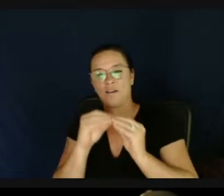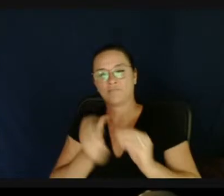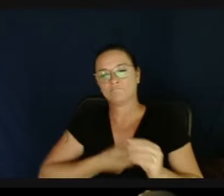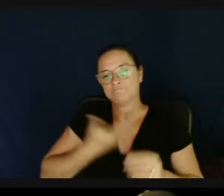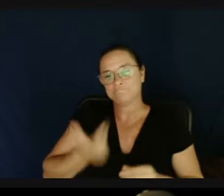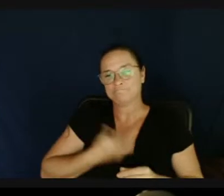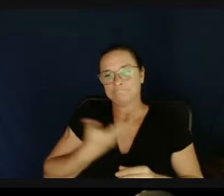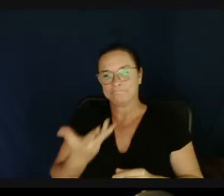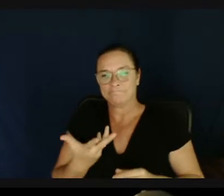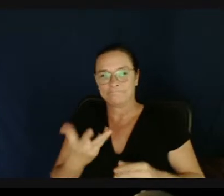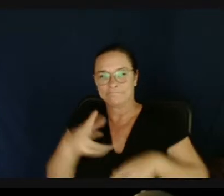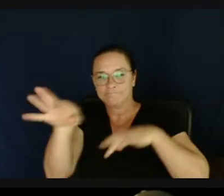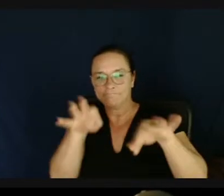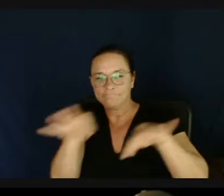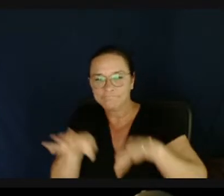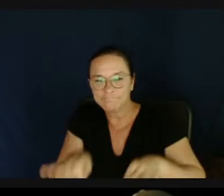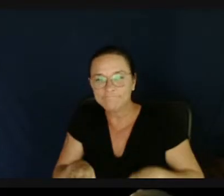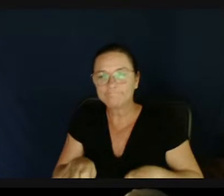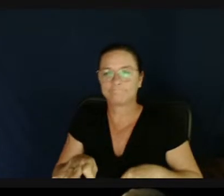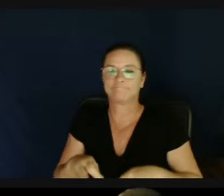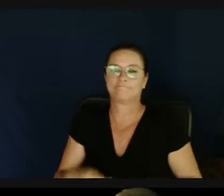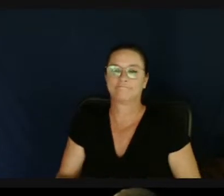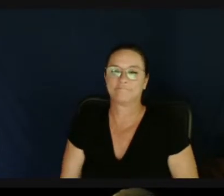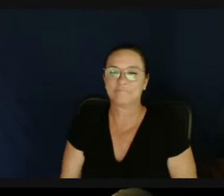I'm not sure how that quite translates, but